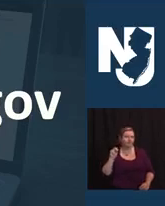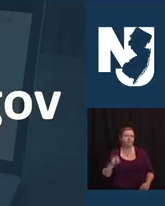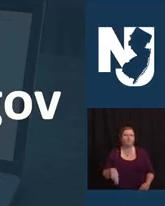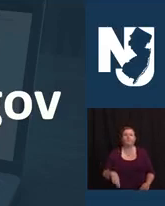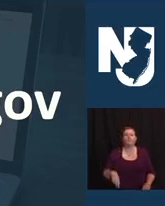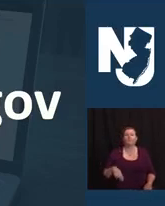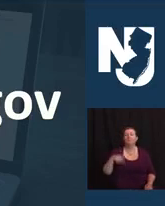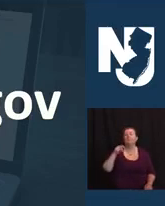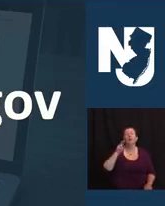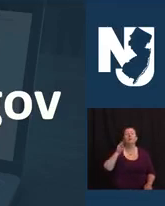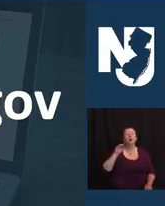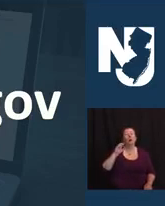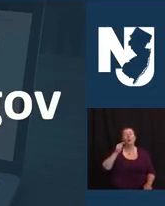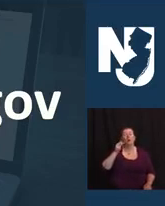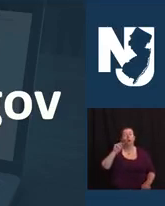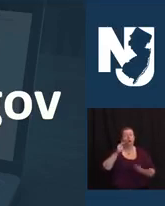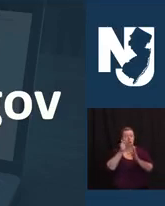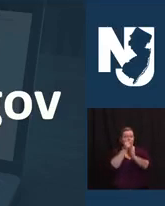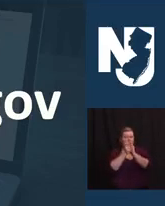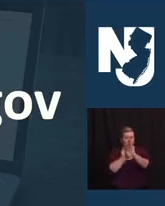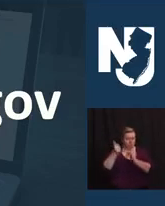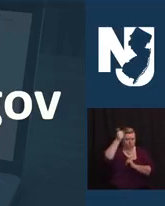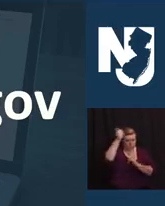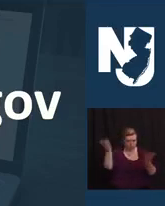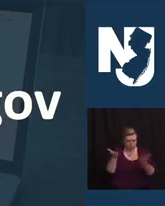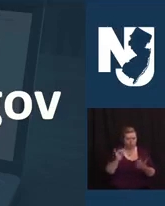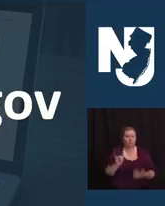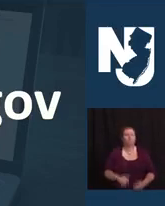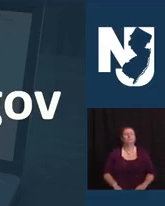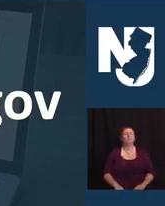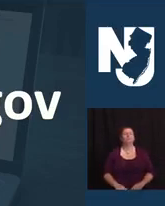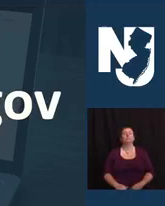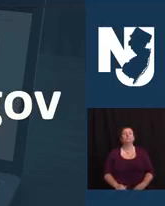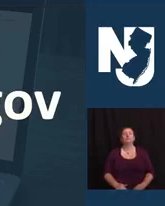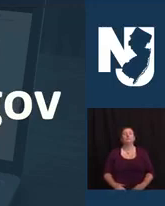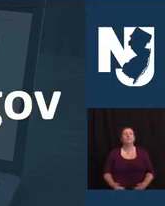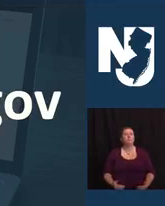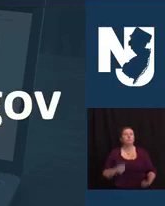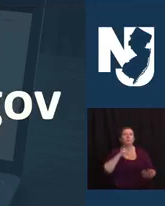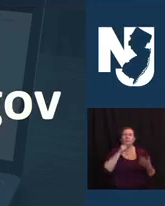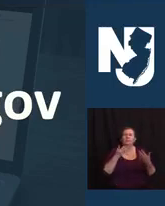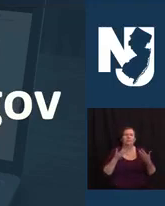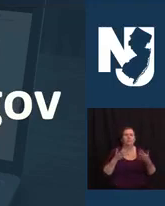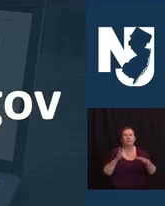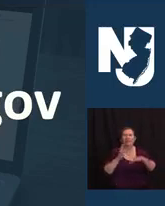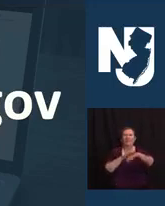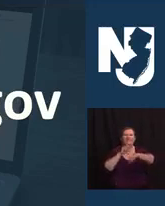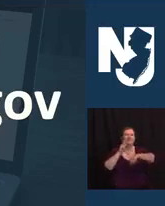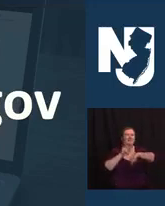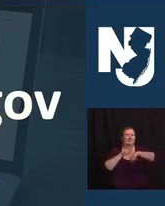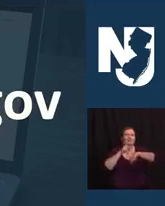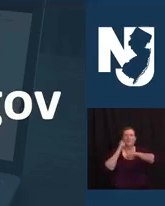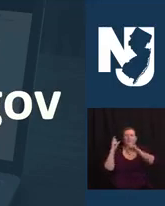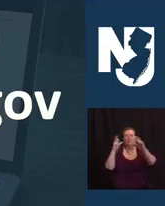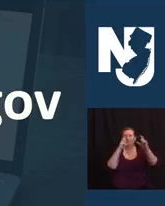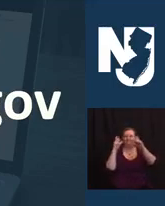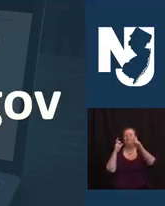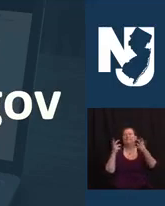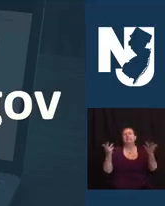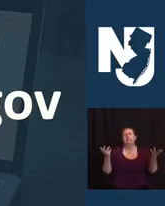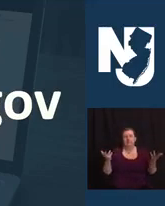thousands. Before we jump in, we didn't get this done in time for a photo, but I want